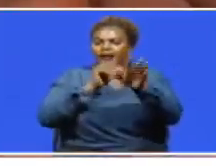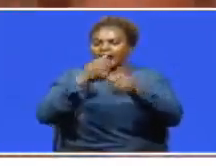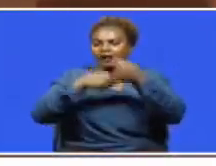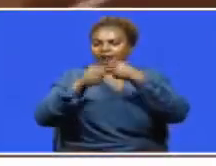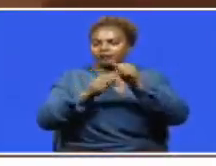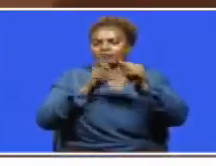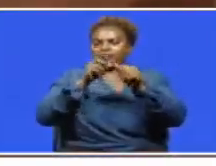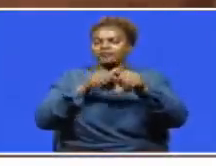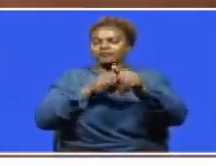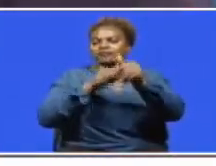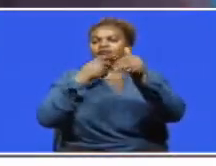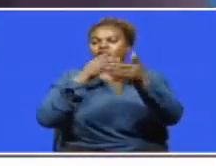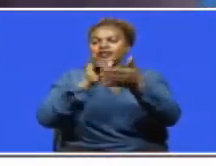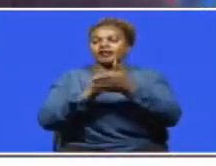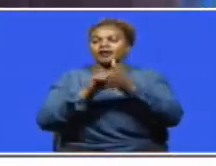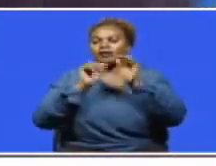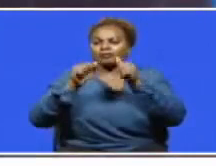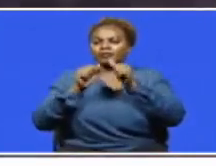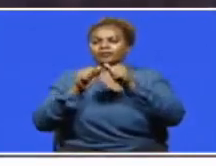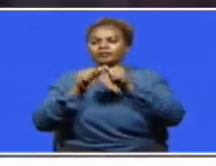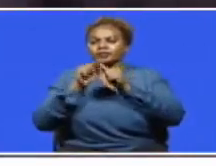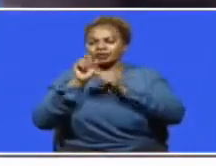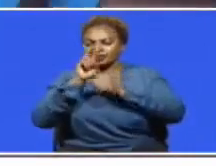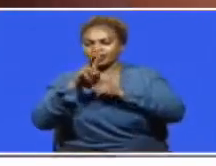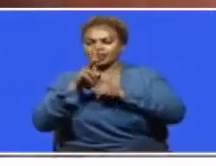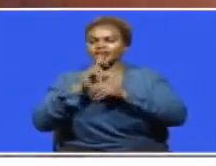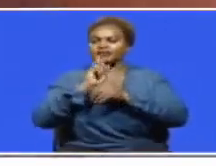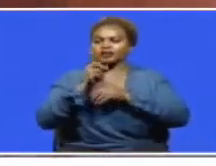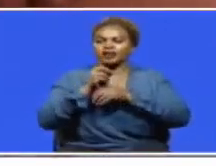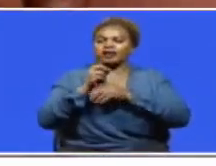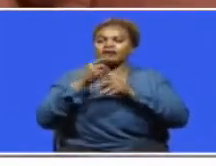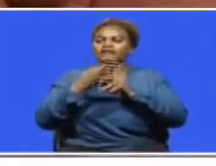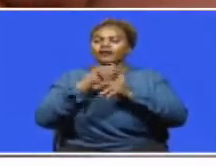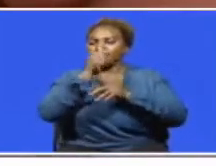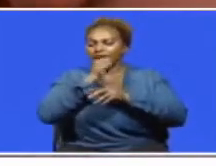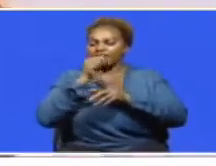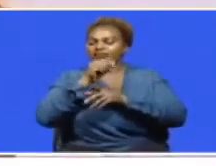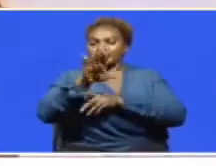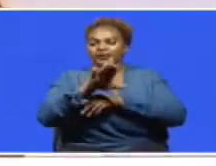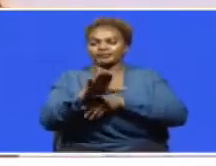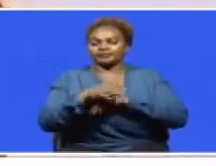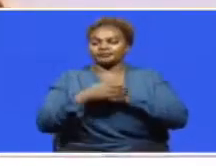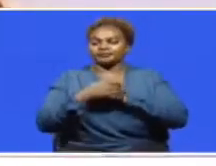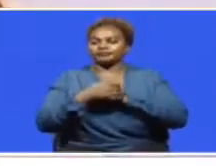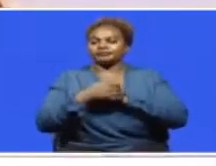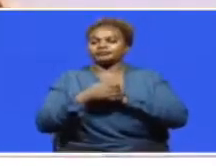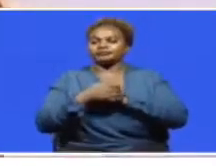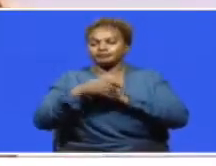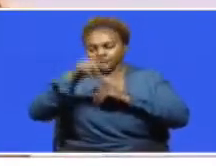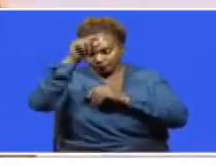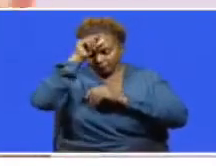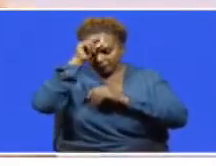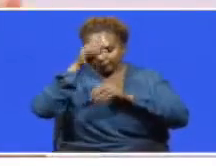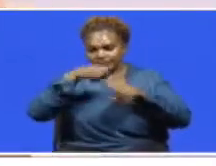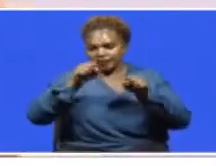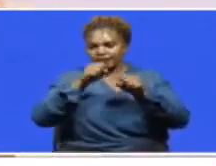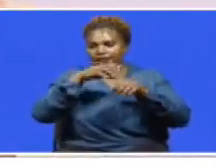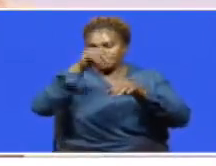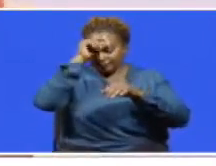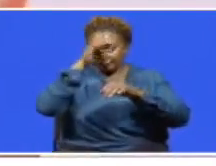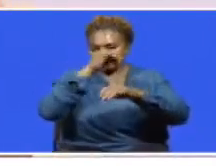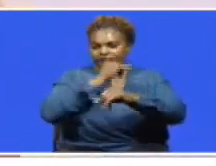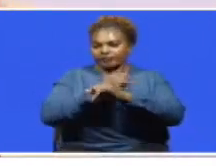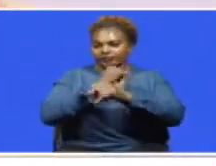would follow. So is there a possibility of seeing such directives towards the private sector? Government offices, government